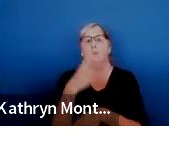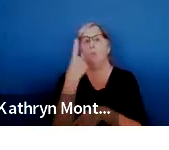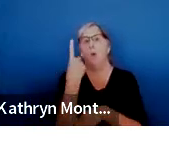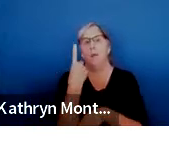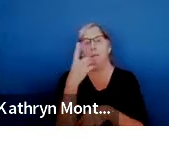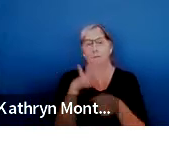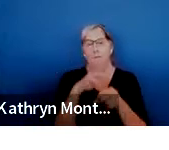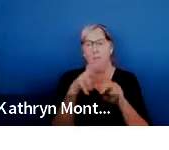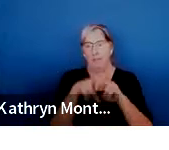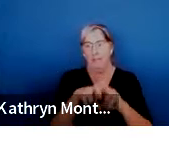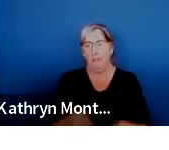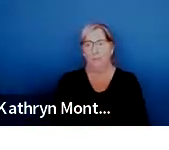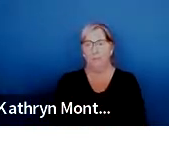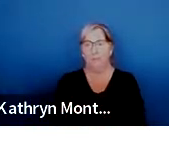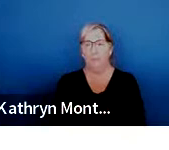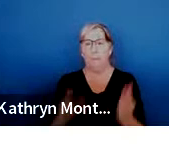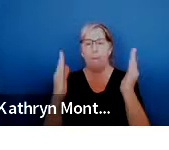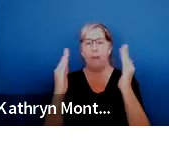slide.